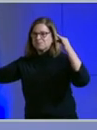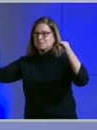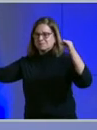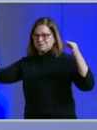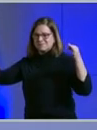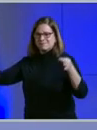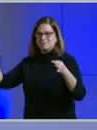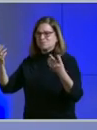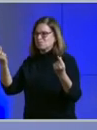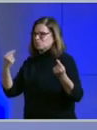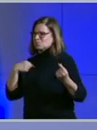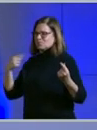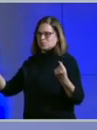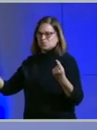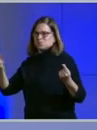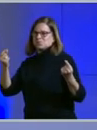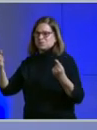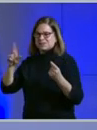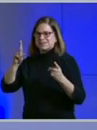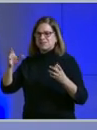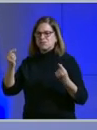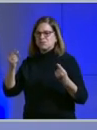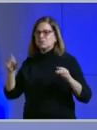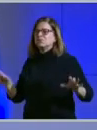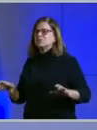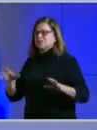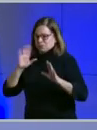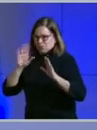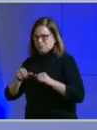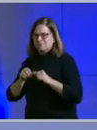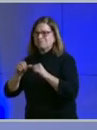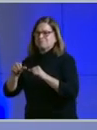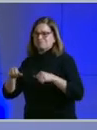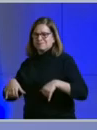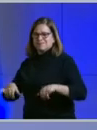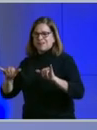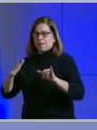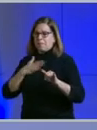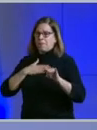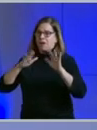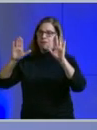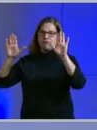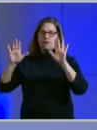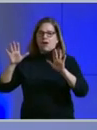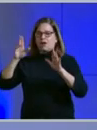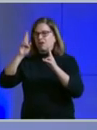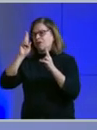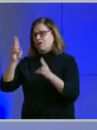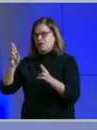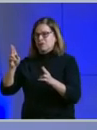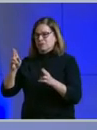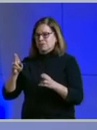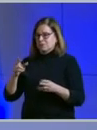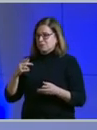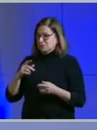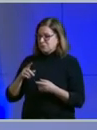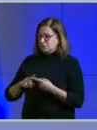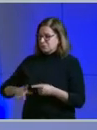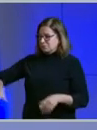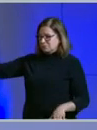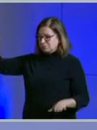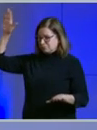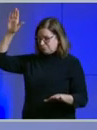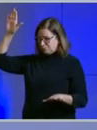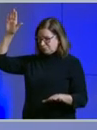what we have to do still. It was my great honor to raise my hand again, following in the footsteps